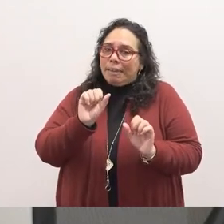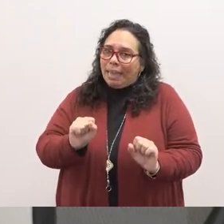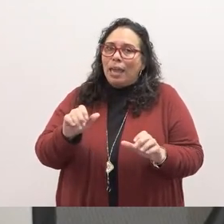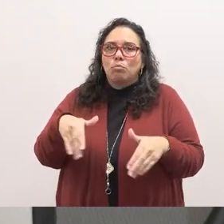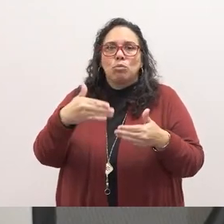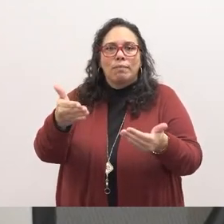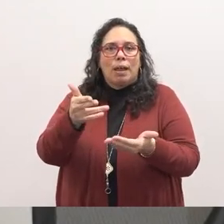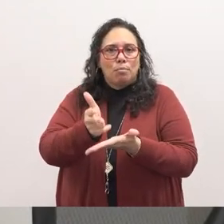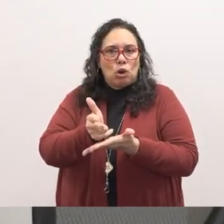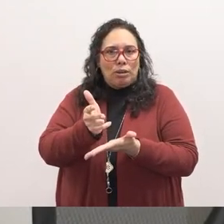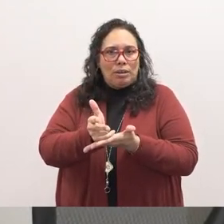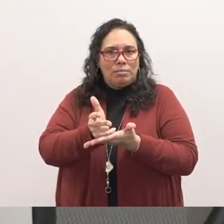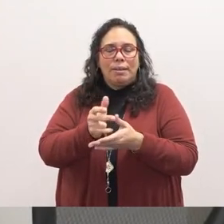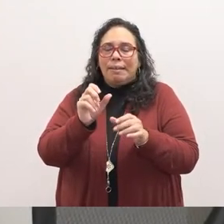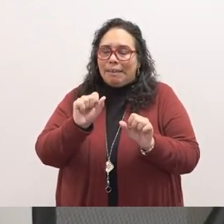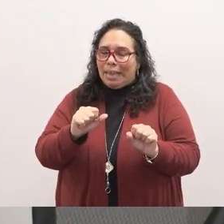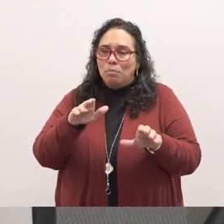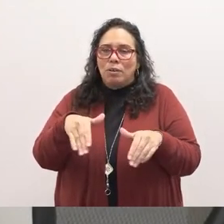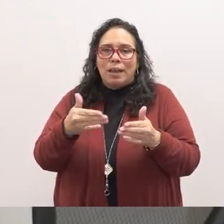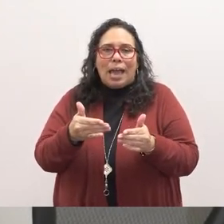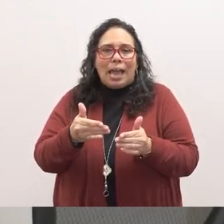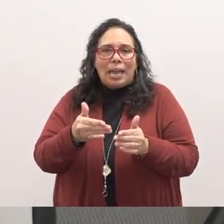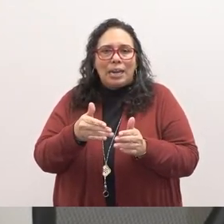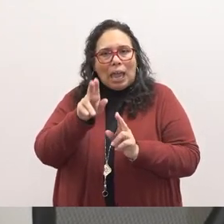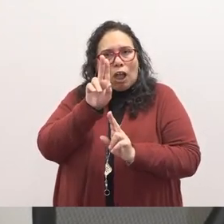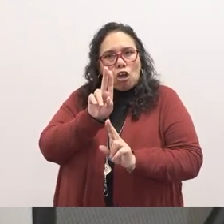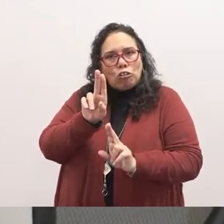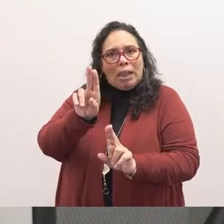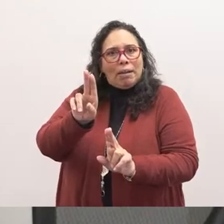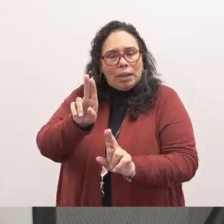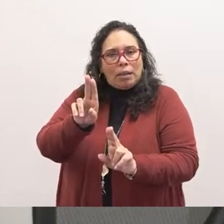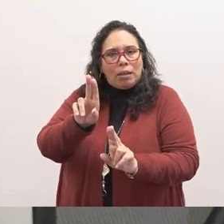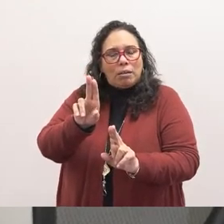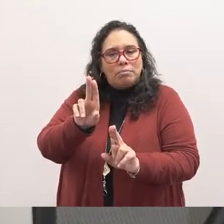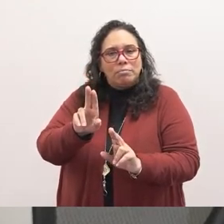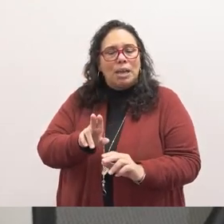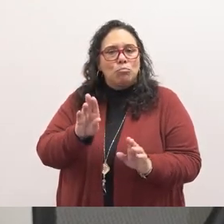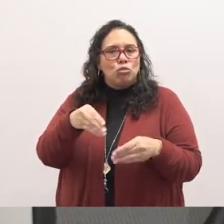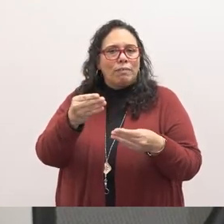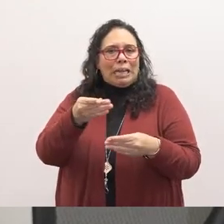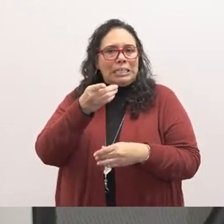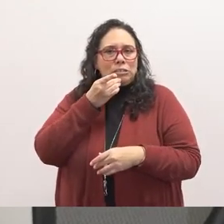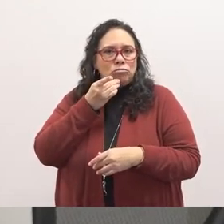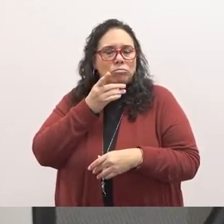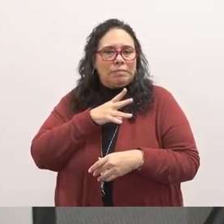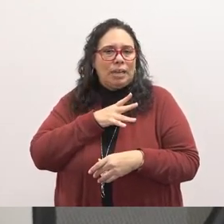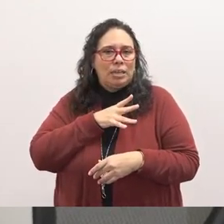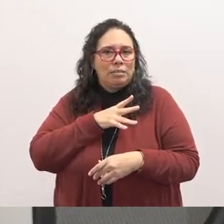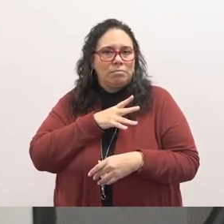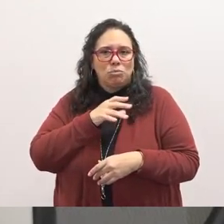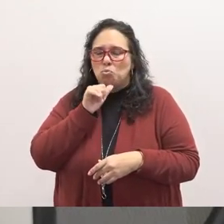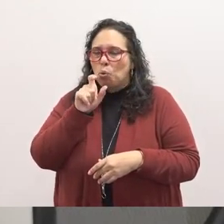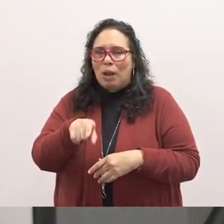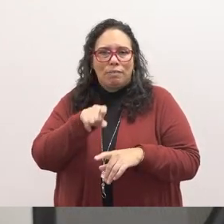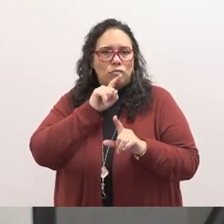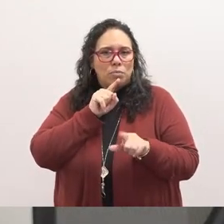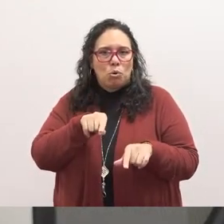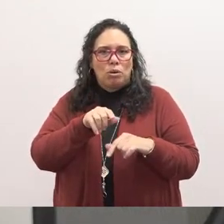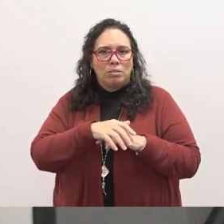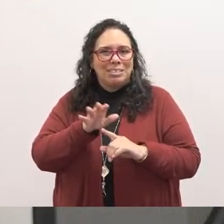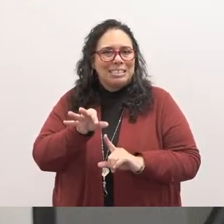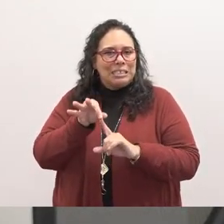parking, they can provide you a small honorarium, and they can provide you dinner. That's okay. Okay. Don't have to report that. Okay. It's